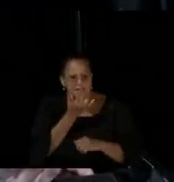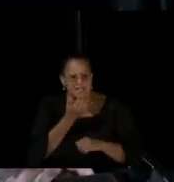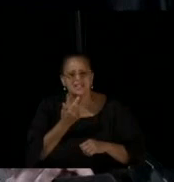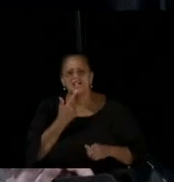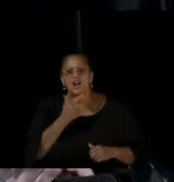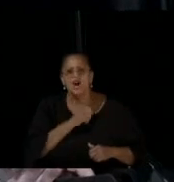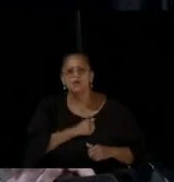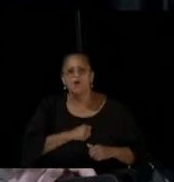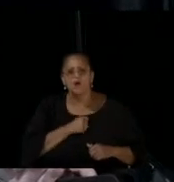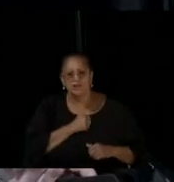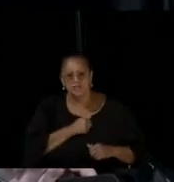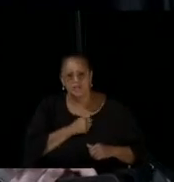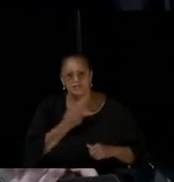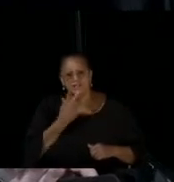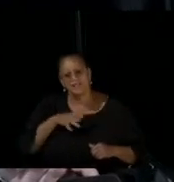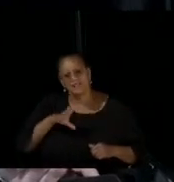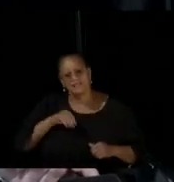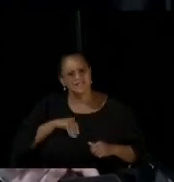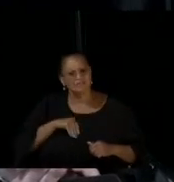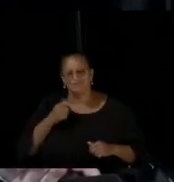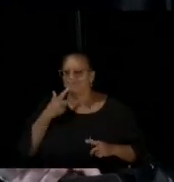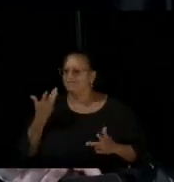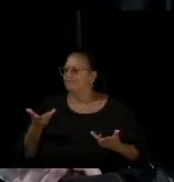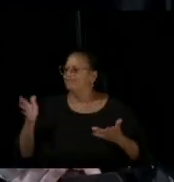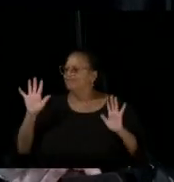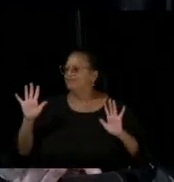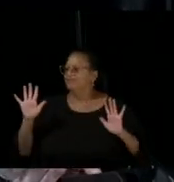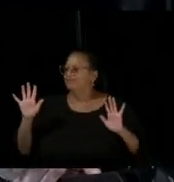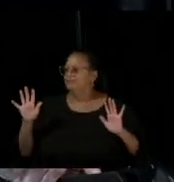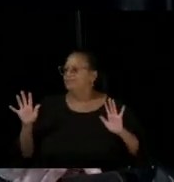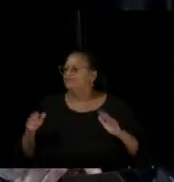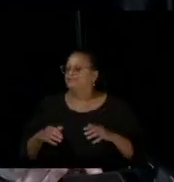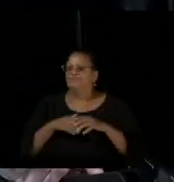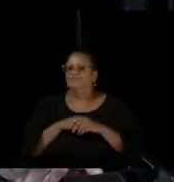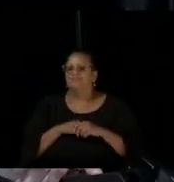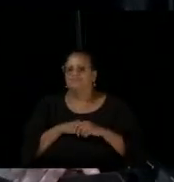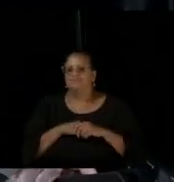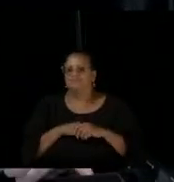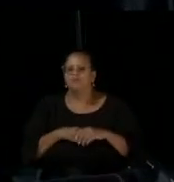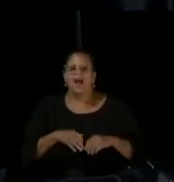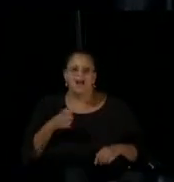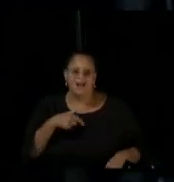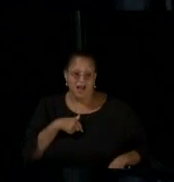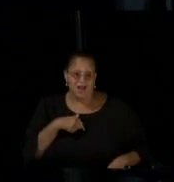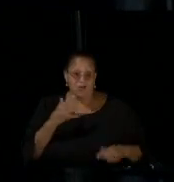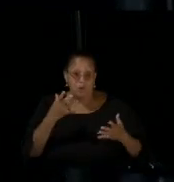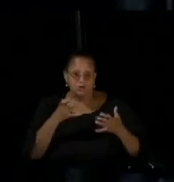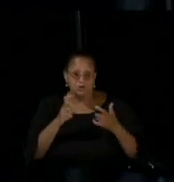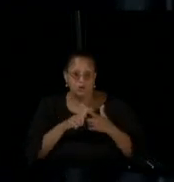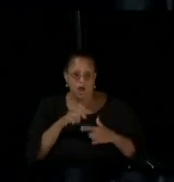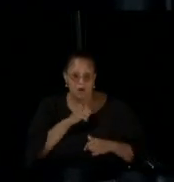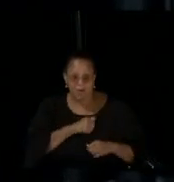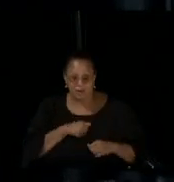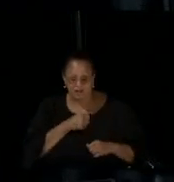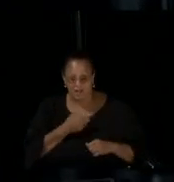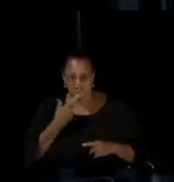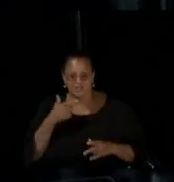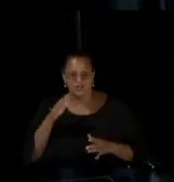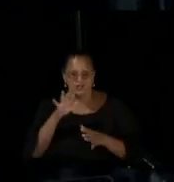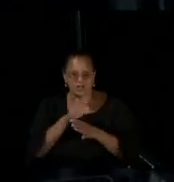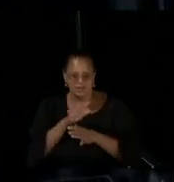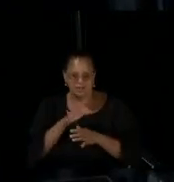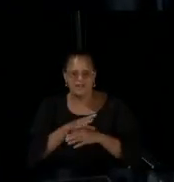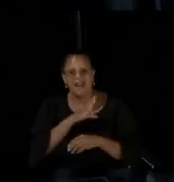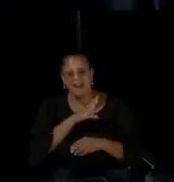apologize, own it, and move forward. Well, I want to apologize to this senior class and own